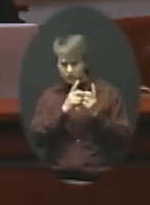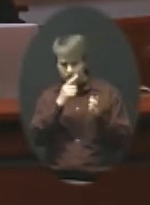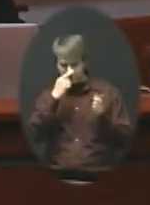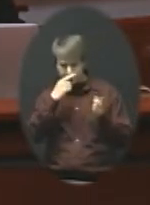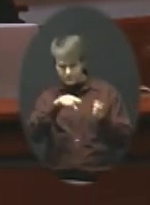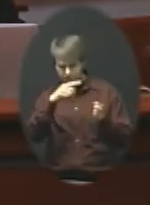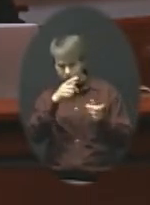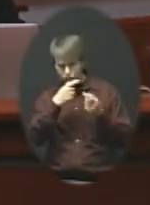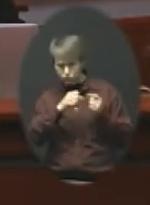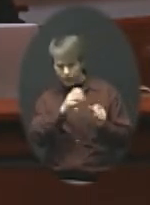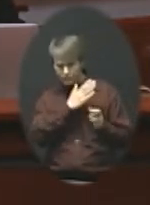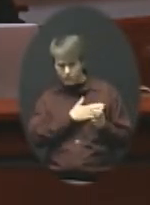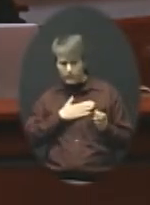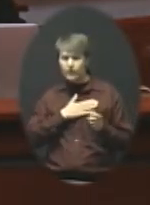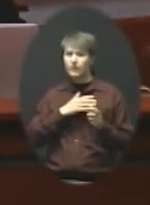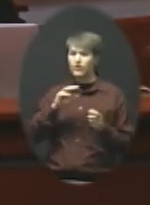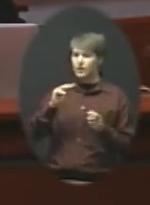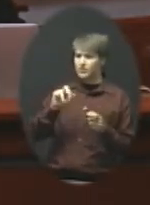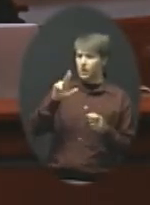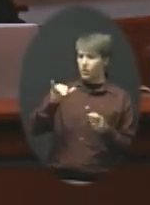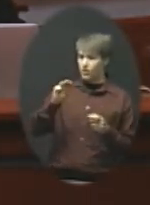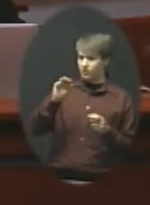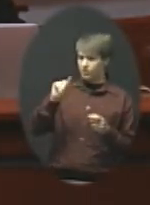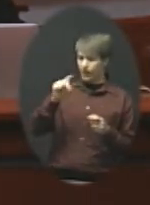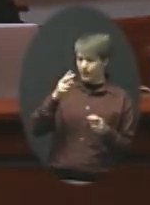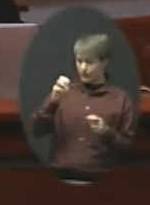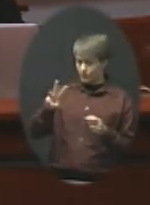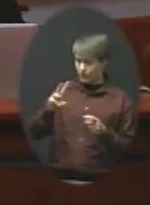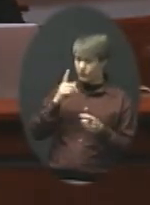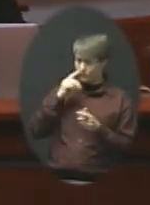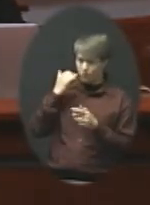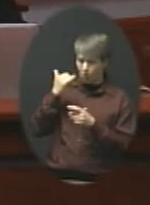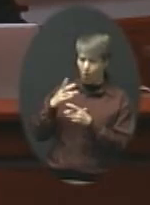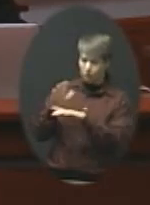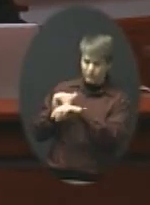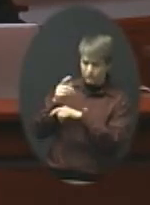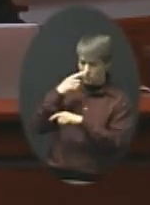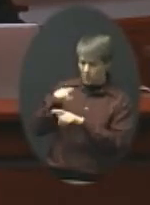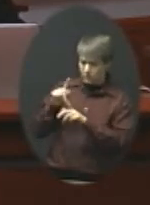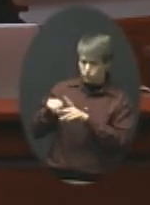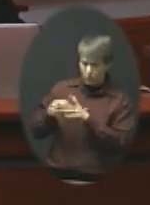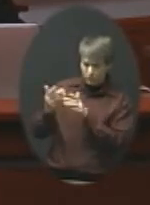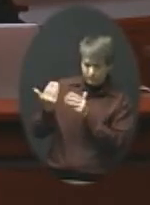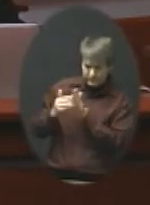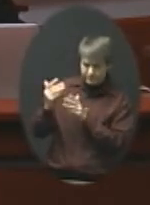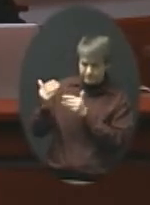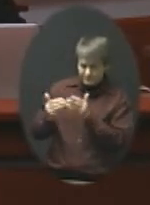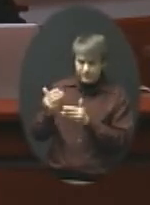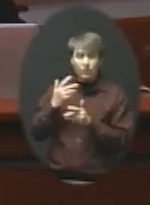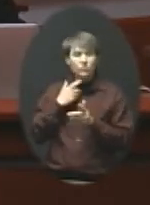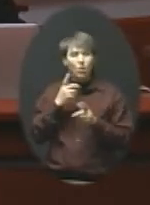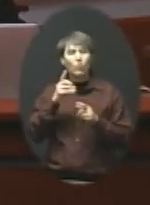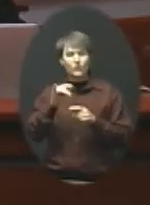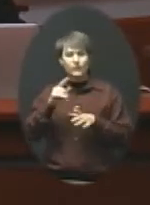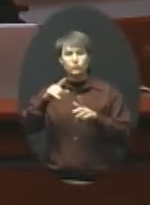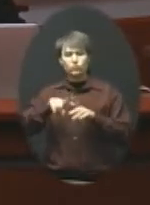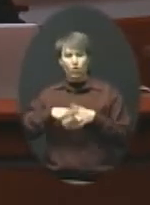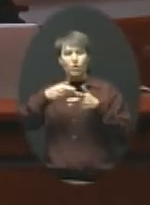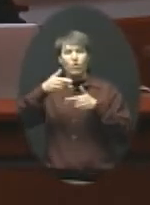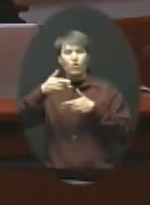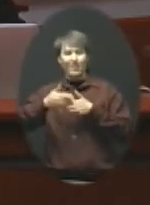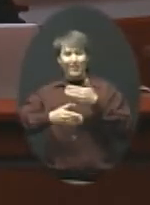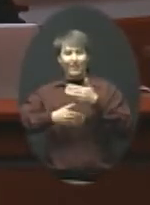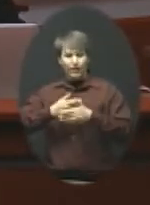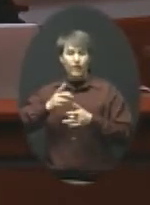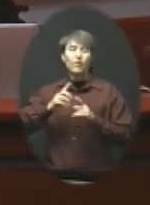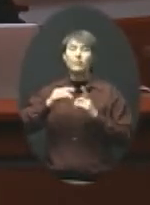and Mary Matthew got a call, and in Olathe, we did pilot some testing to get them back online to know that it would work. But today we had a